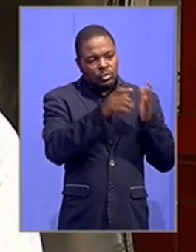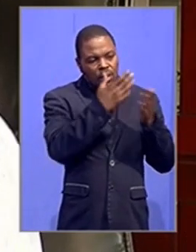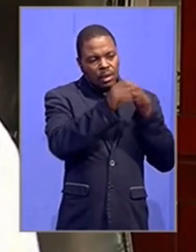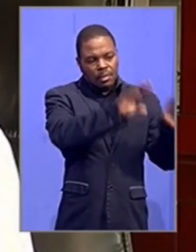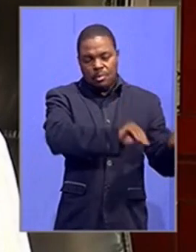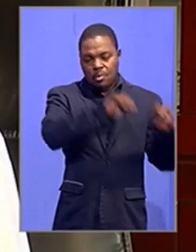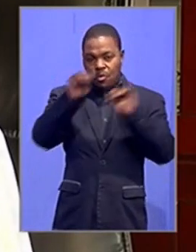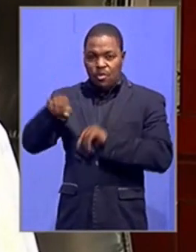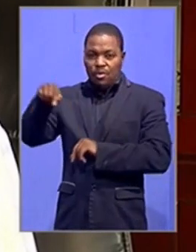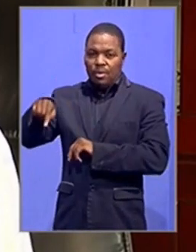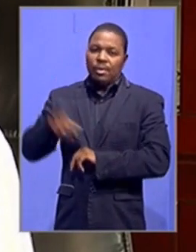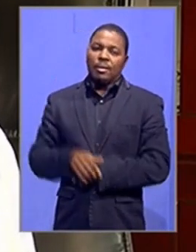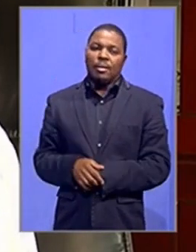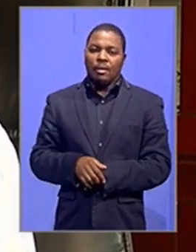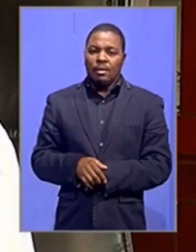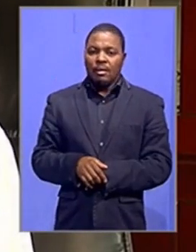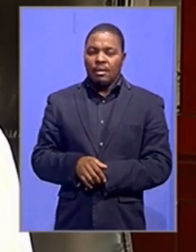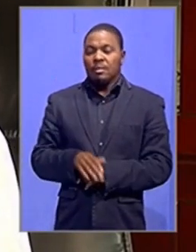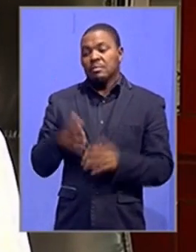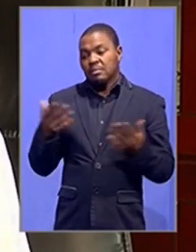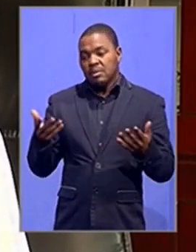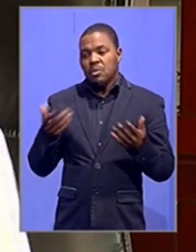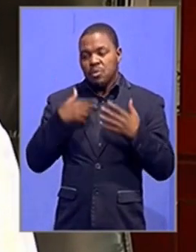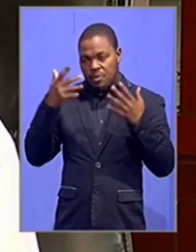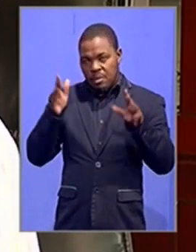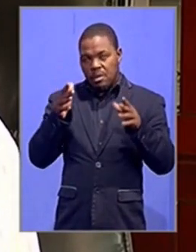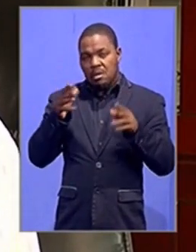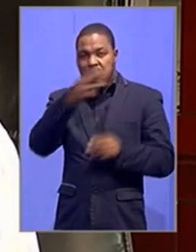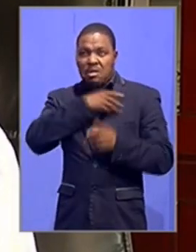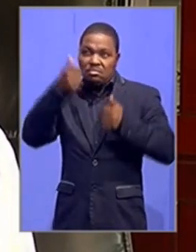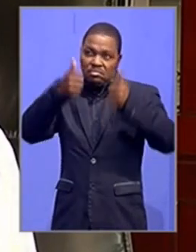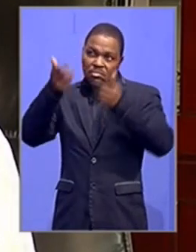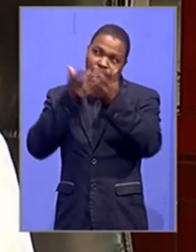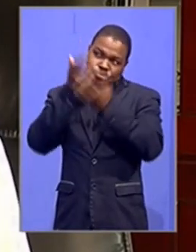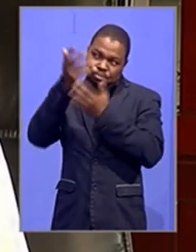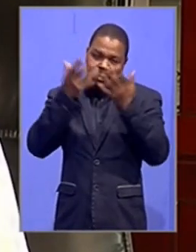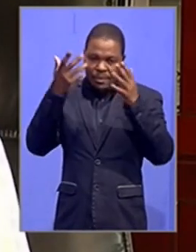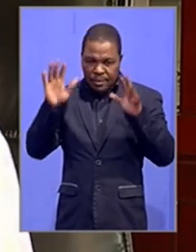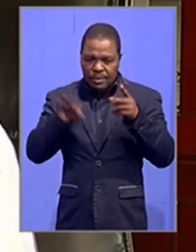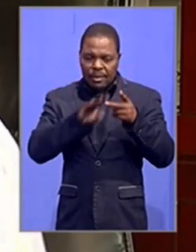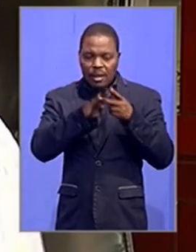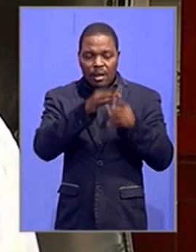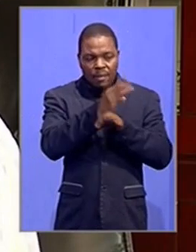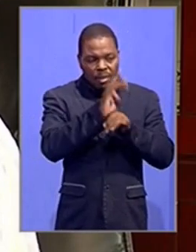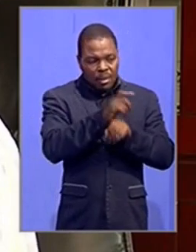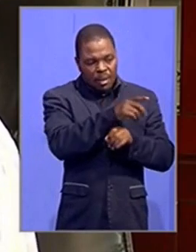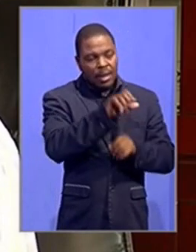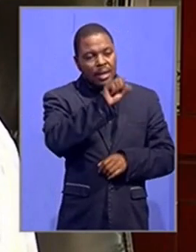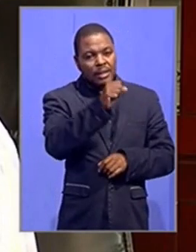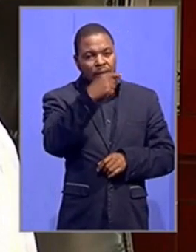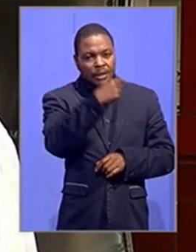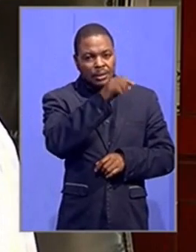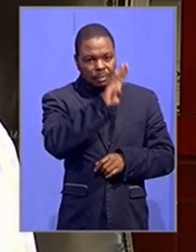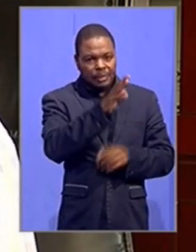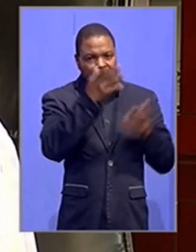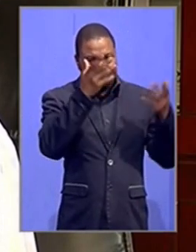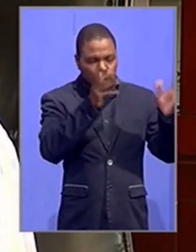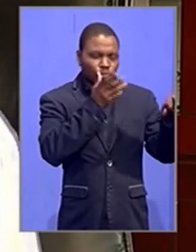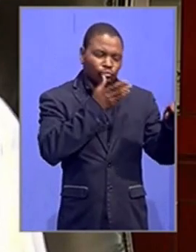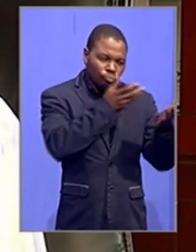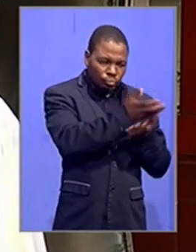kwano kganye re buile le botsamaisi le botsadi SGB, and